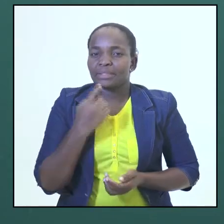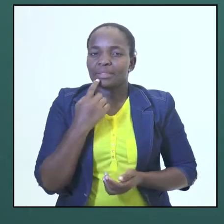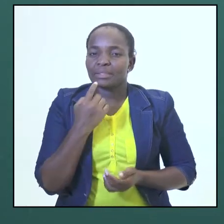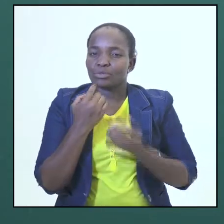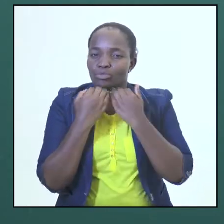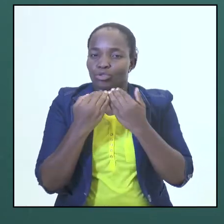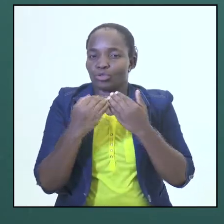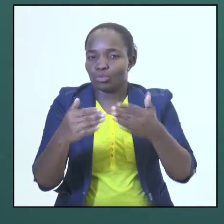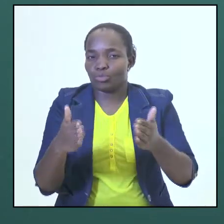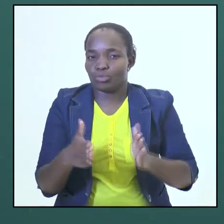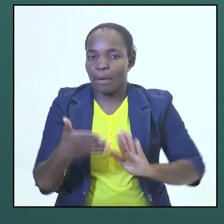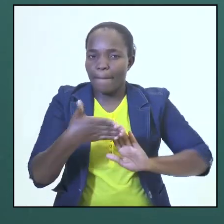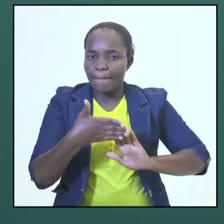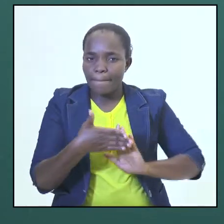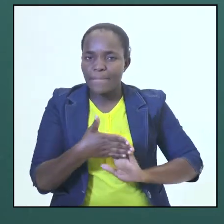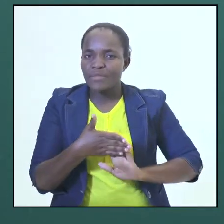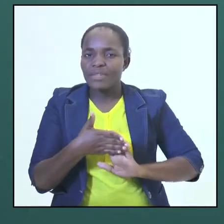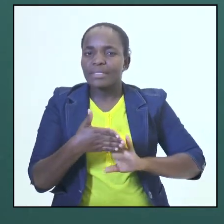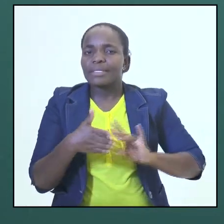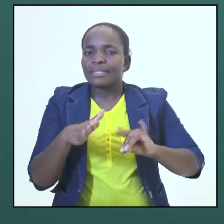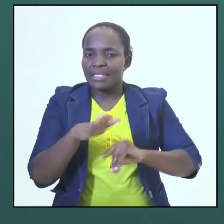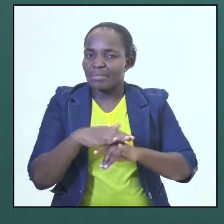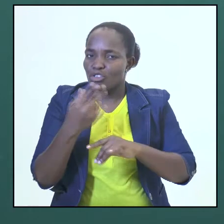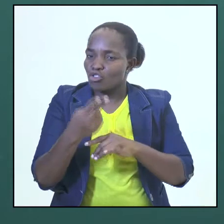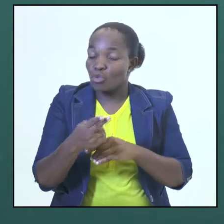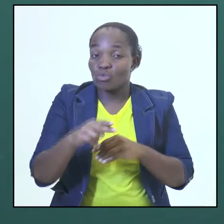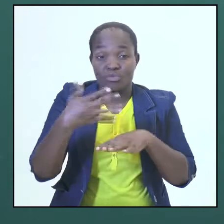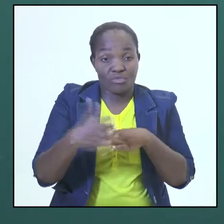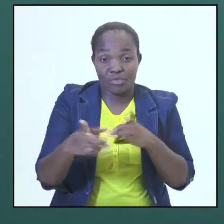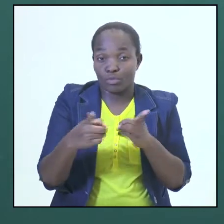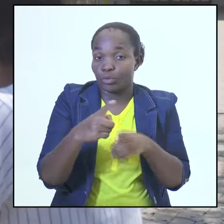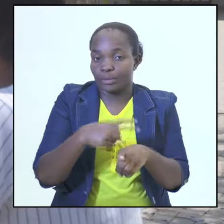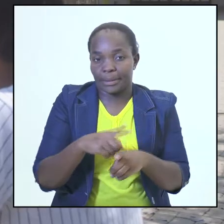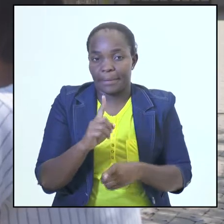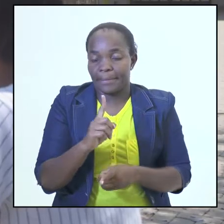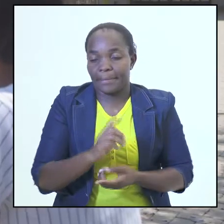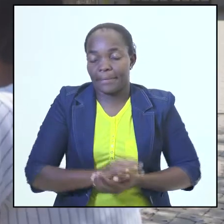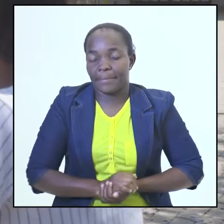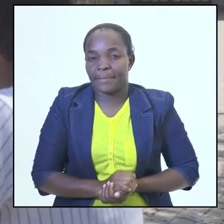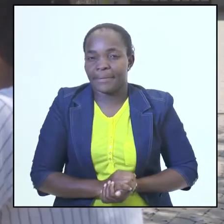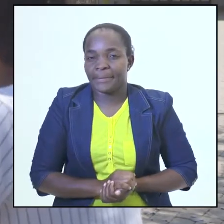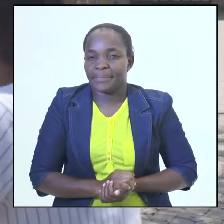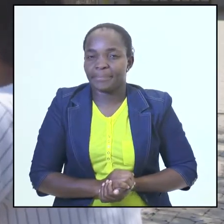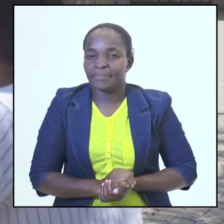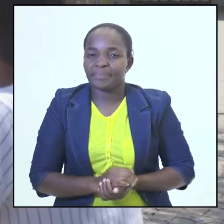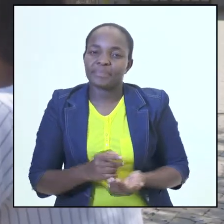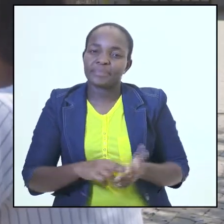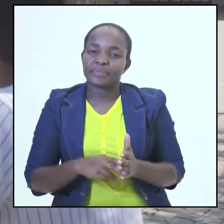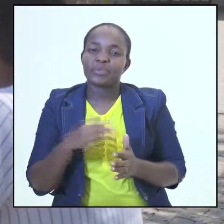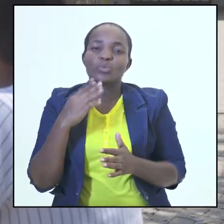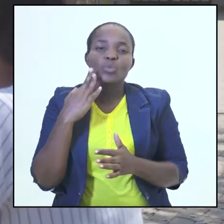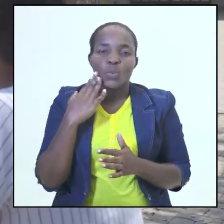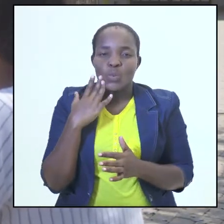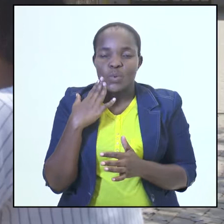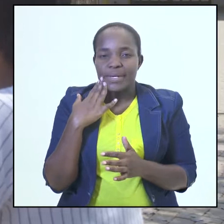conservation prevents the extinction of species. What? Oh yeah, John, extinction means when certain